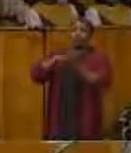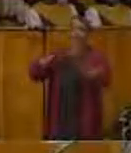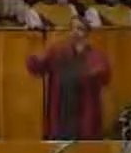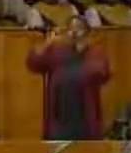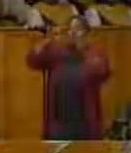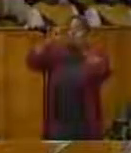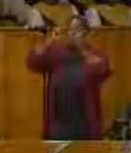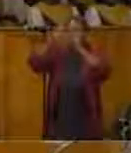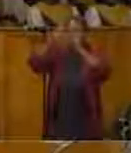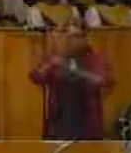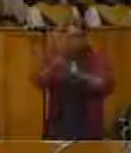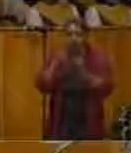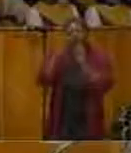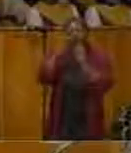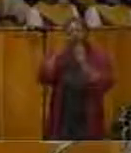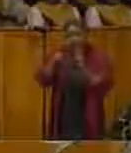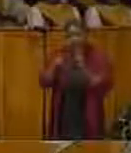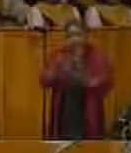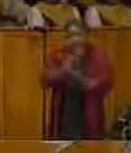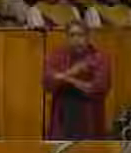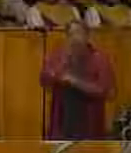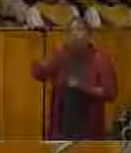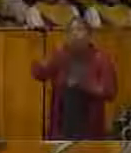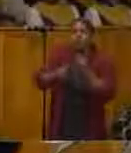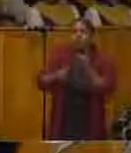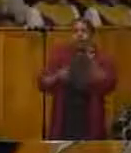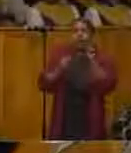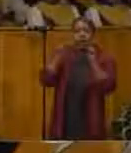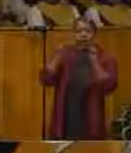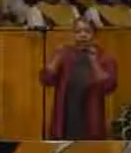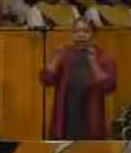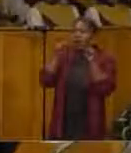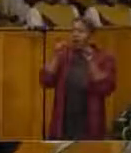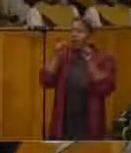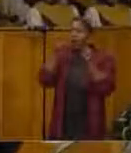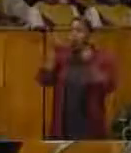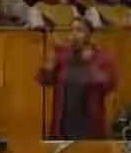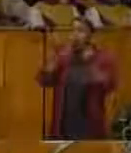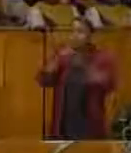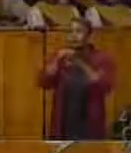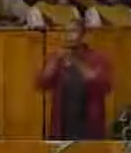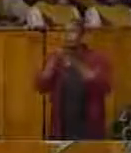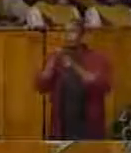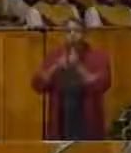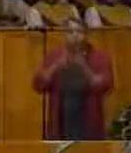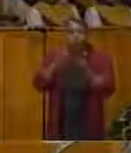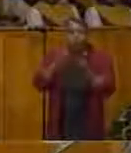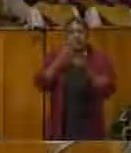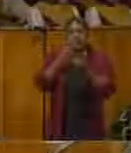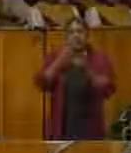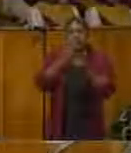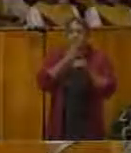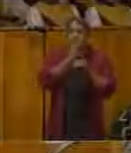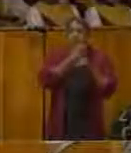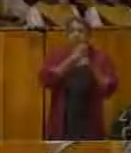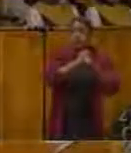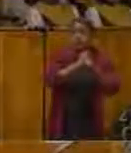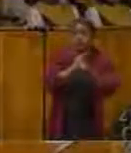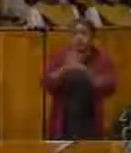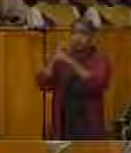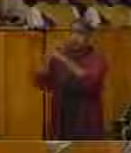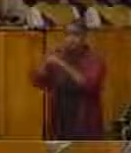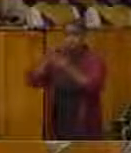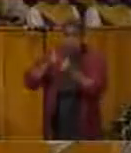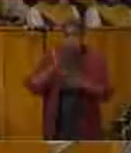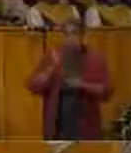And you've got to decide which one you surrender to. And so he brings it home and says, you